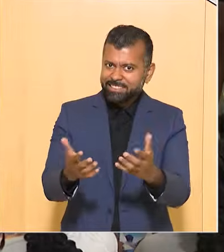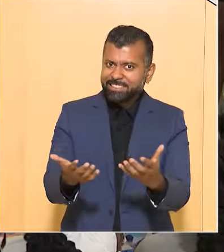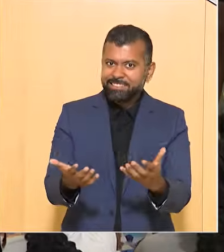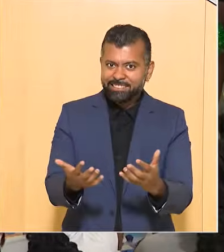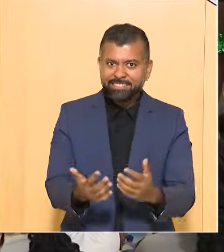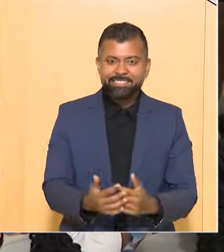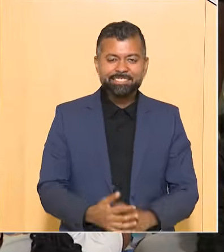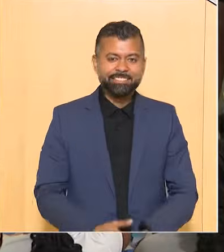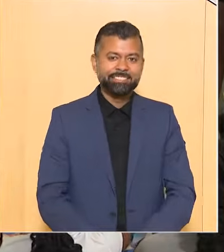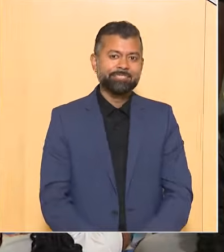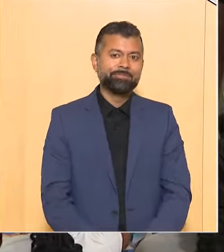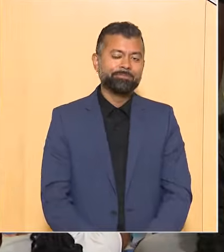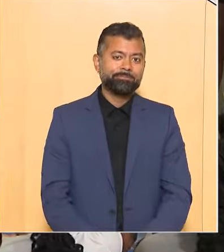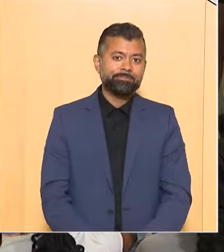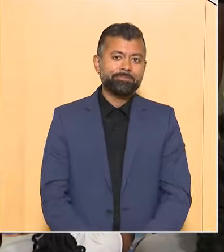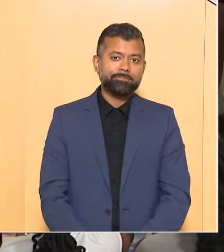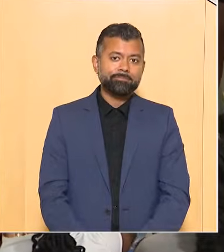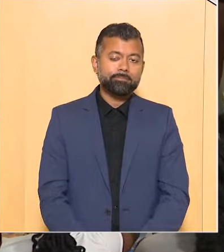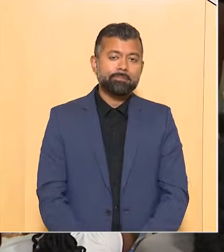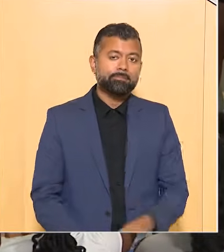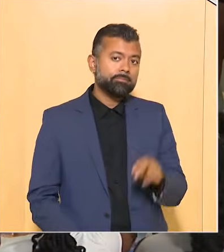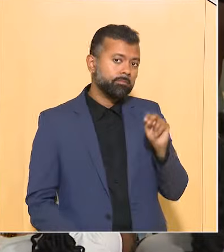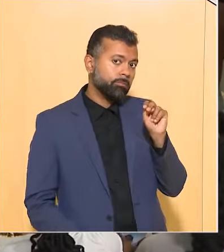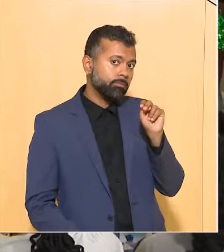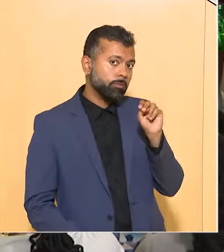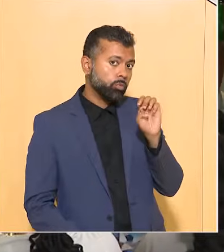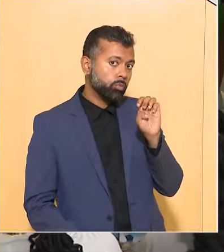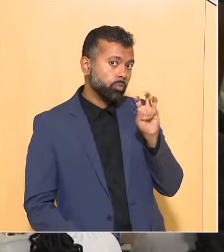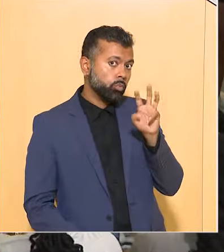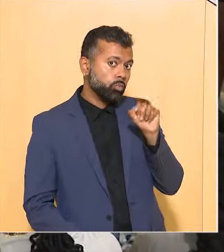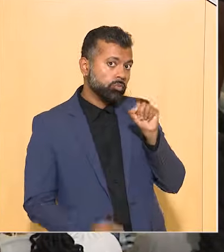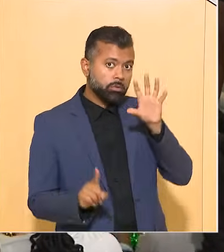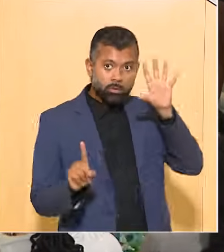news cover all the young people doing all the right things.